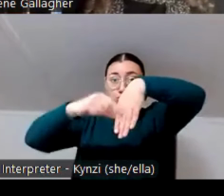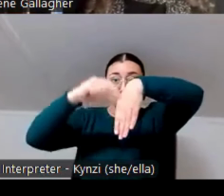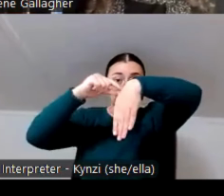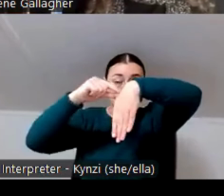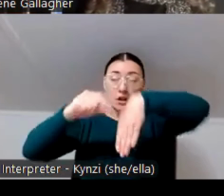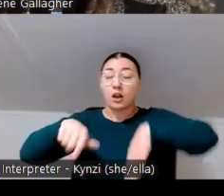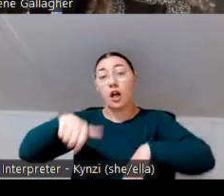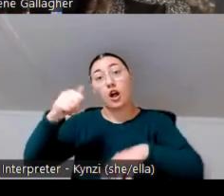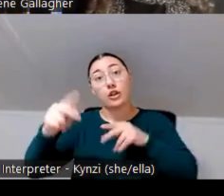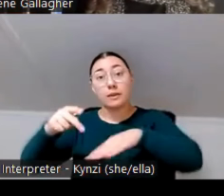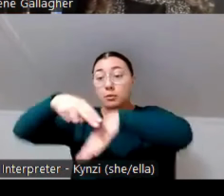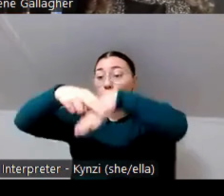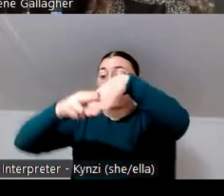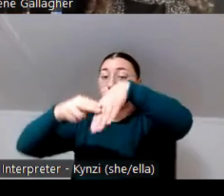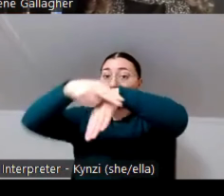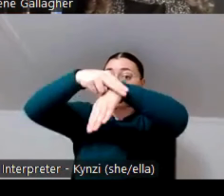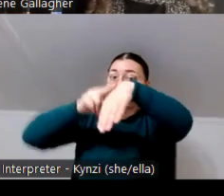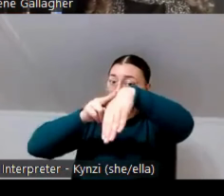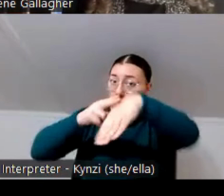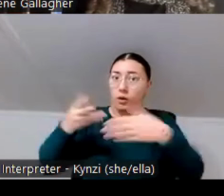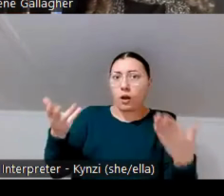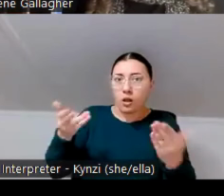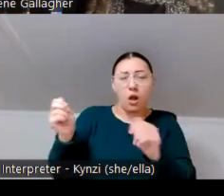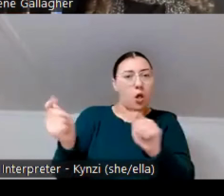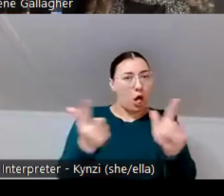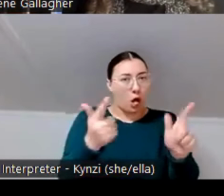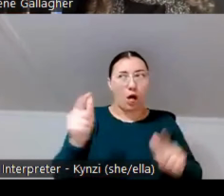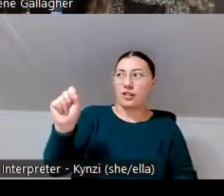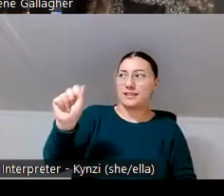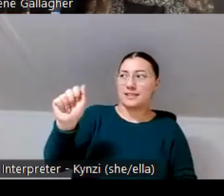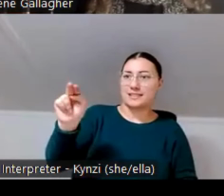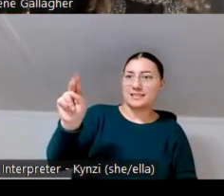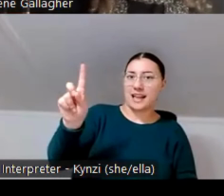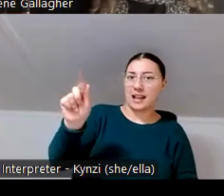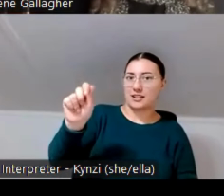Fun to look at all the differences.